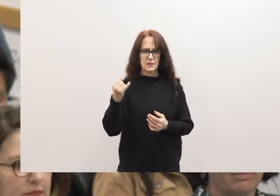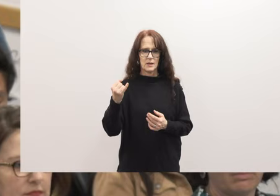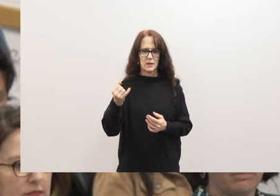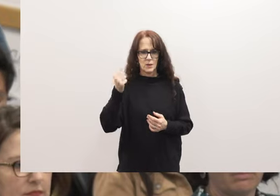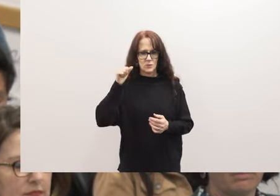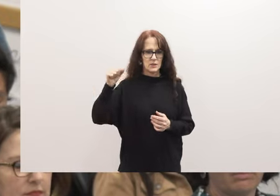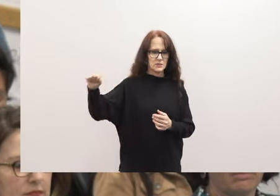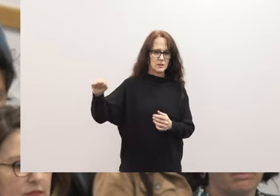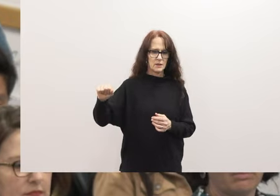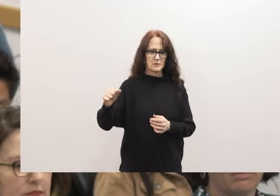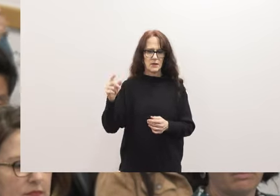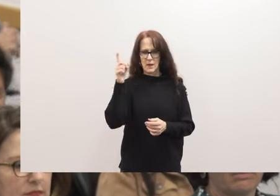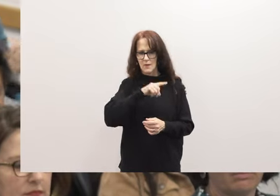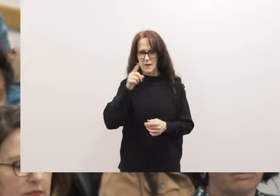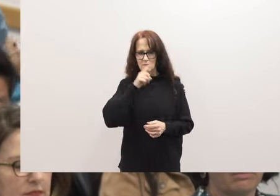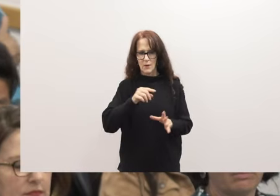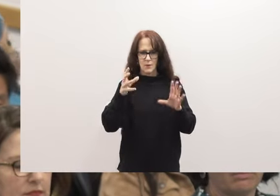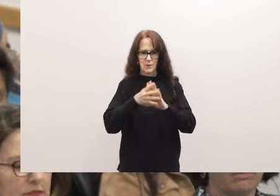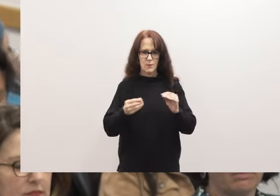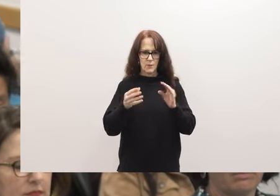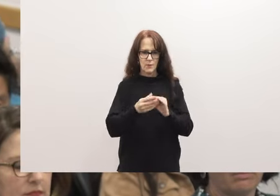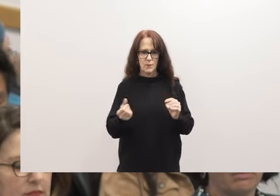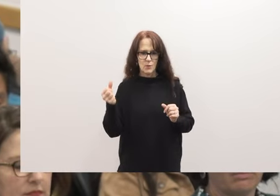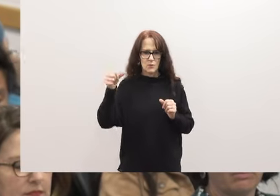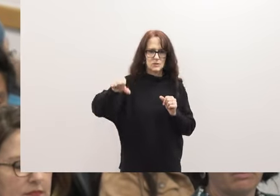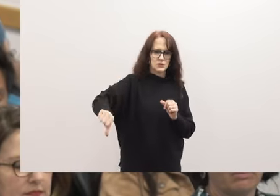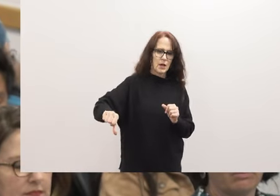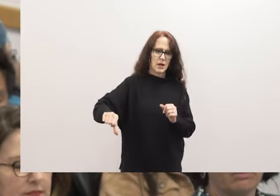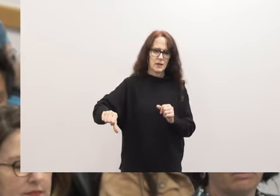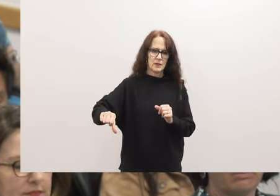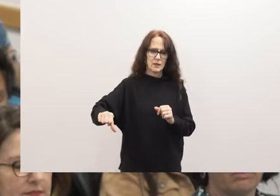reject the false narratives, reject conflating